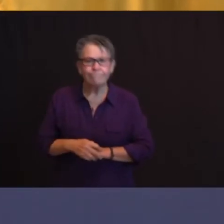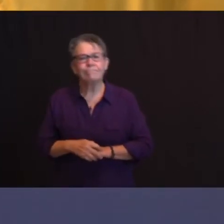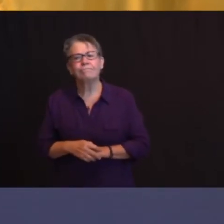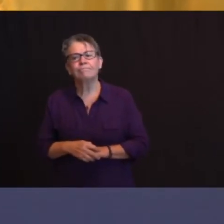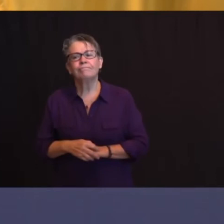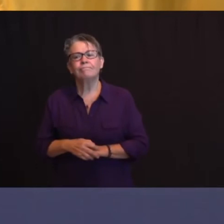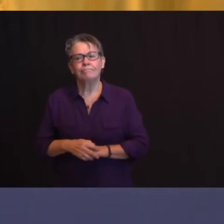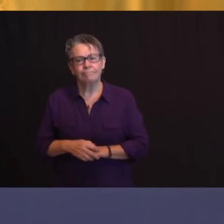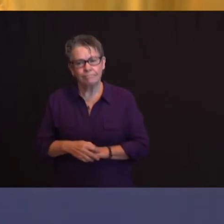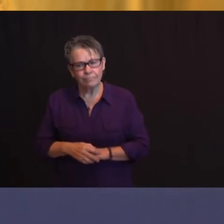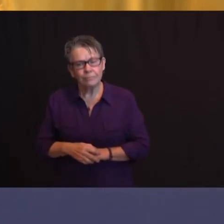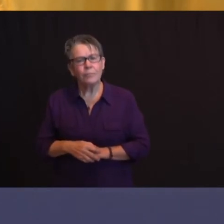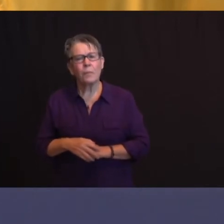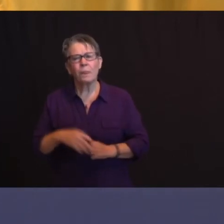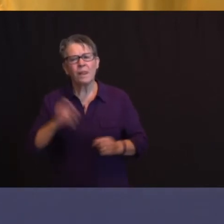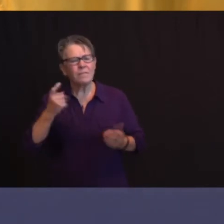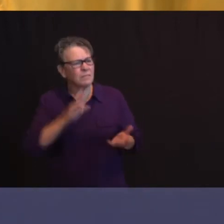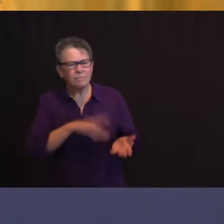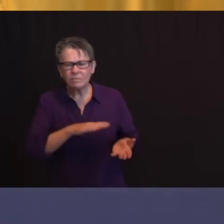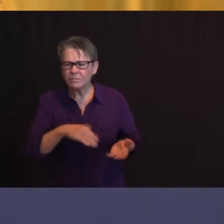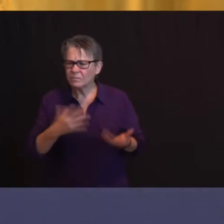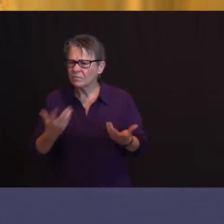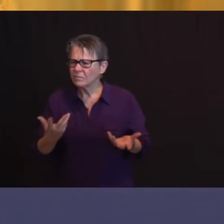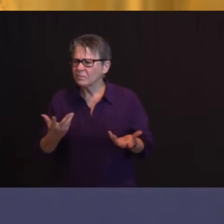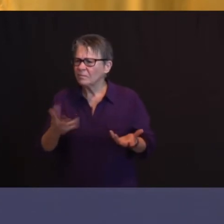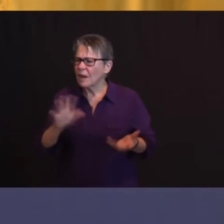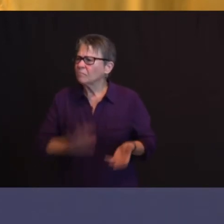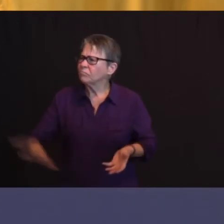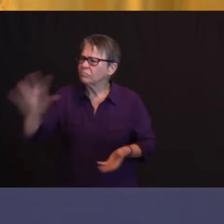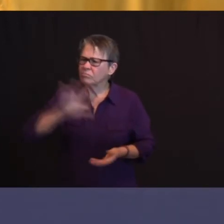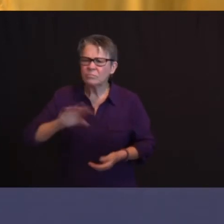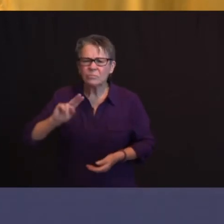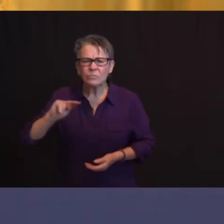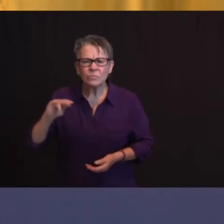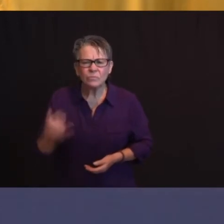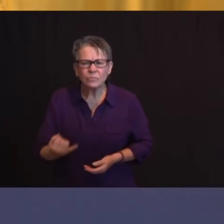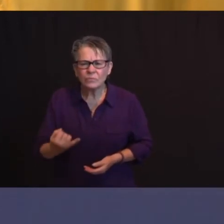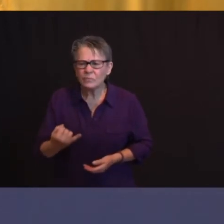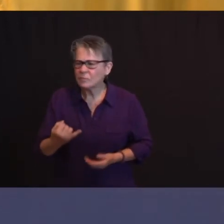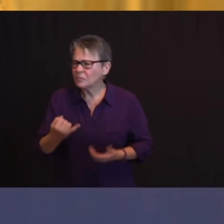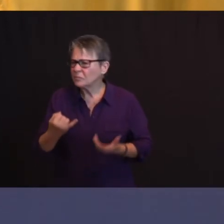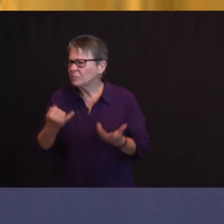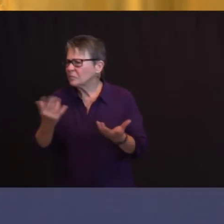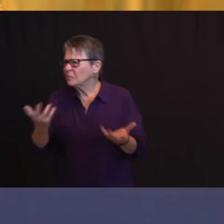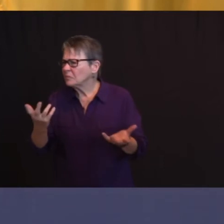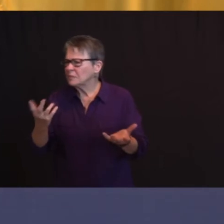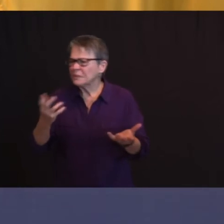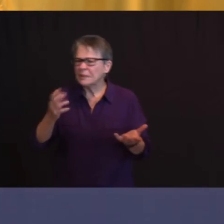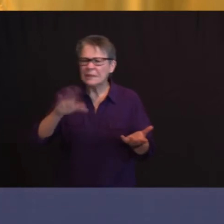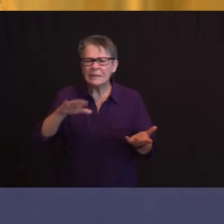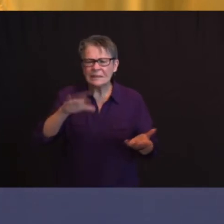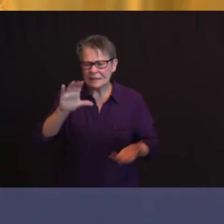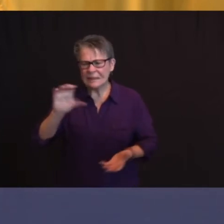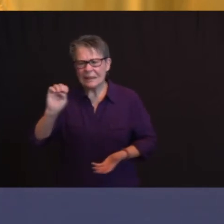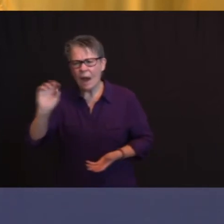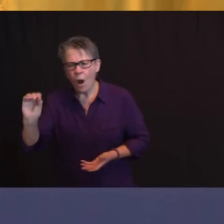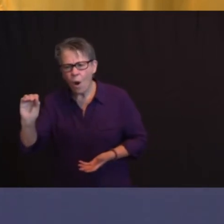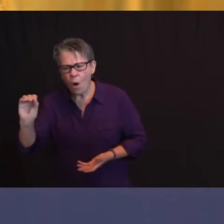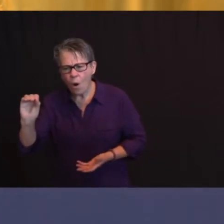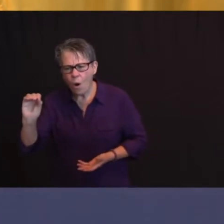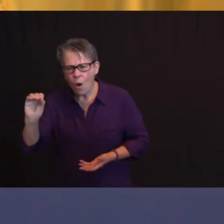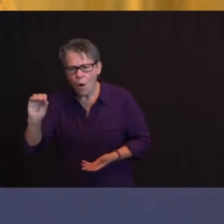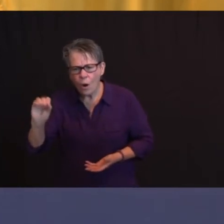this is up and down the state. I was on with Kevin O'Dowd earlier, who's both CEO of Cooper as you know him well, and also coordinating for you the southern